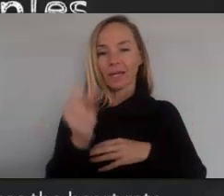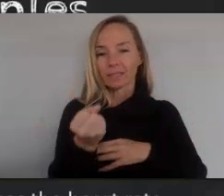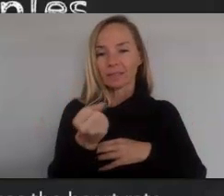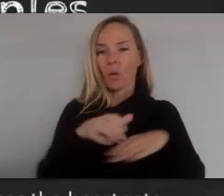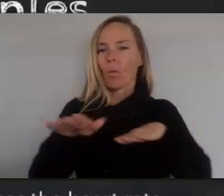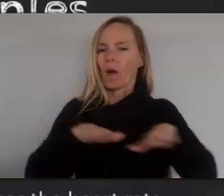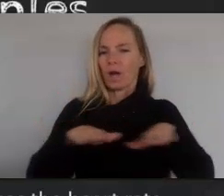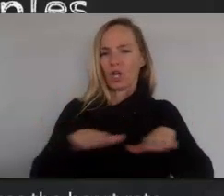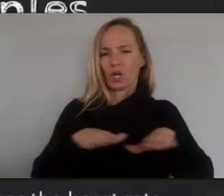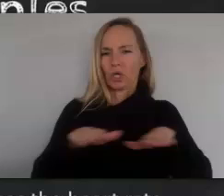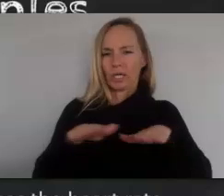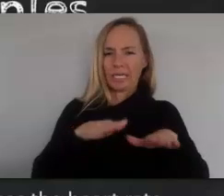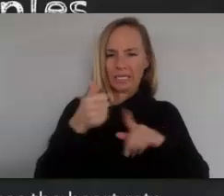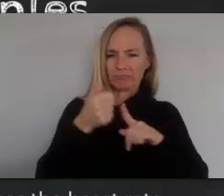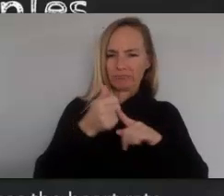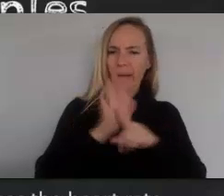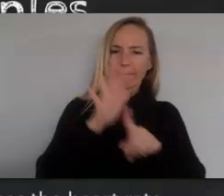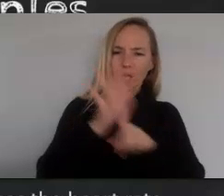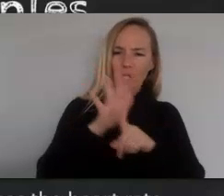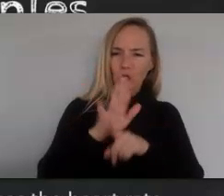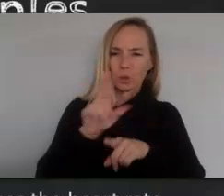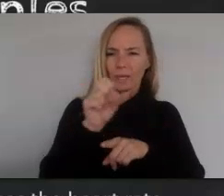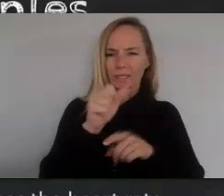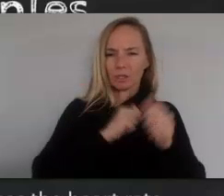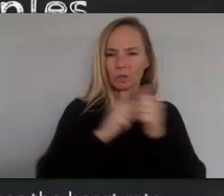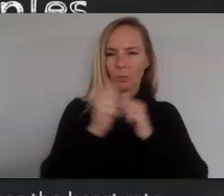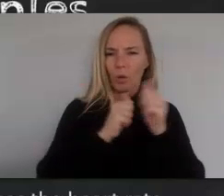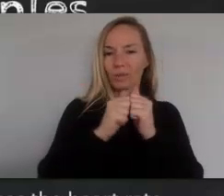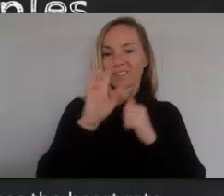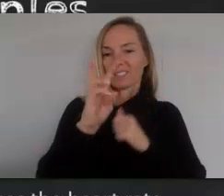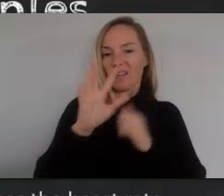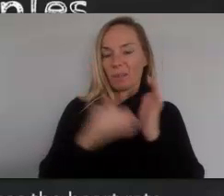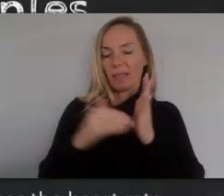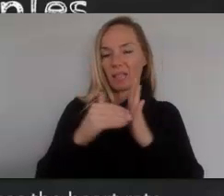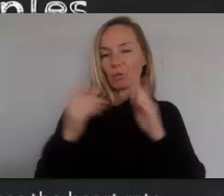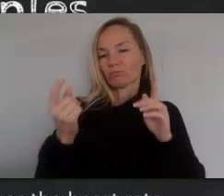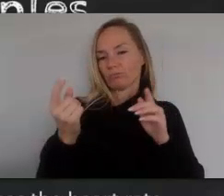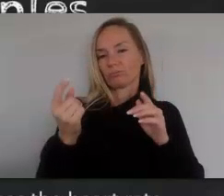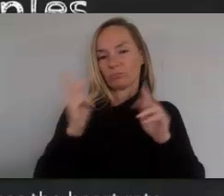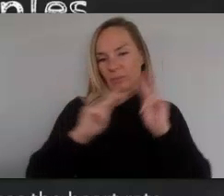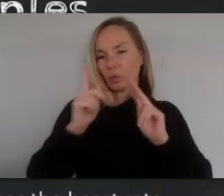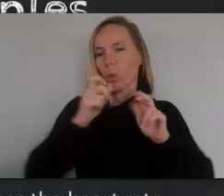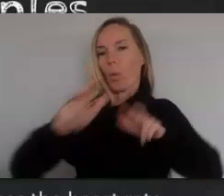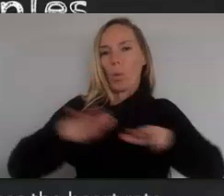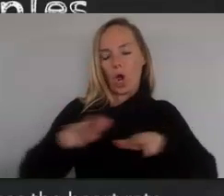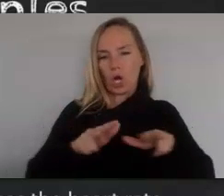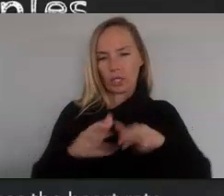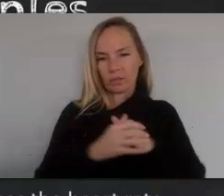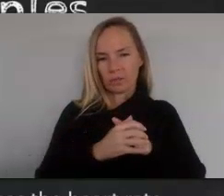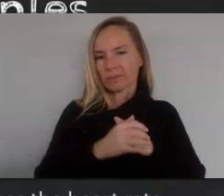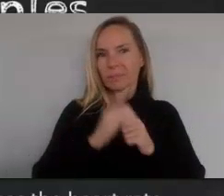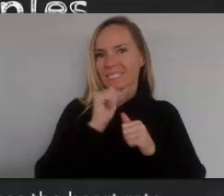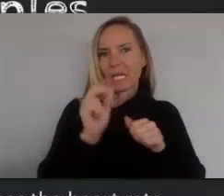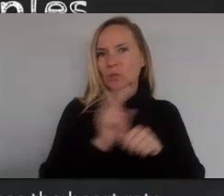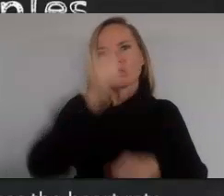1990s, walking was a popular U.S. sport with over 65 million regular walkers. I wouldn't use all of